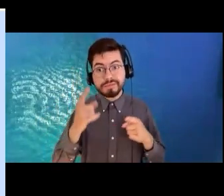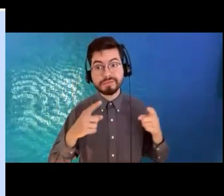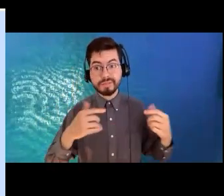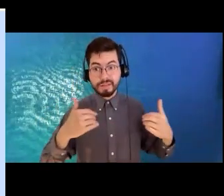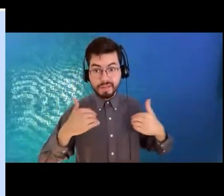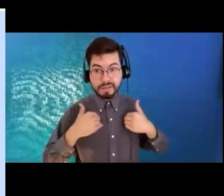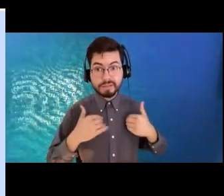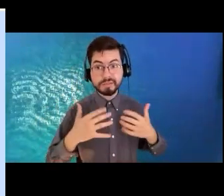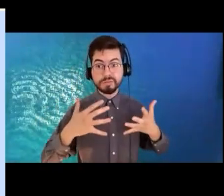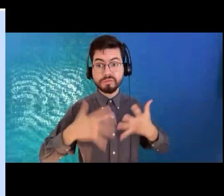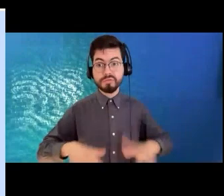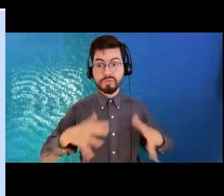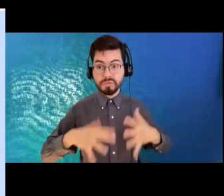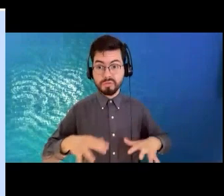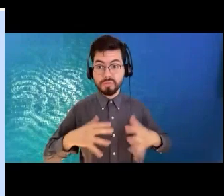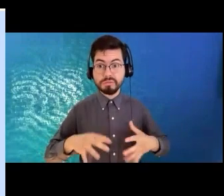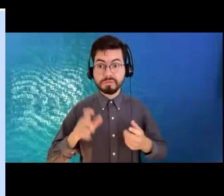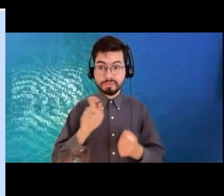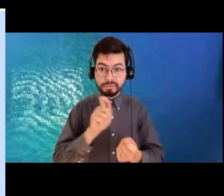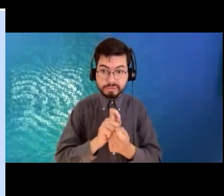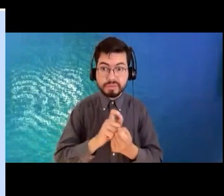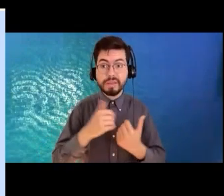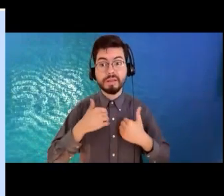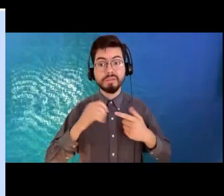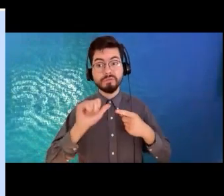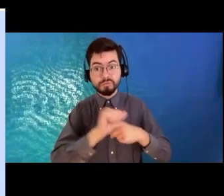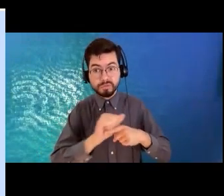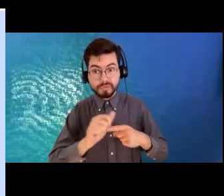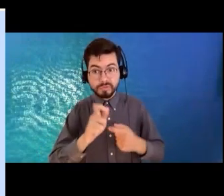specific training that comes there. We can